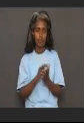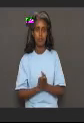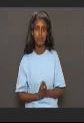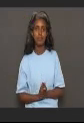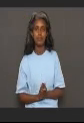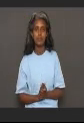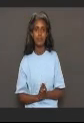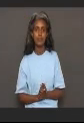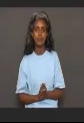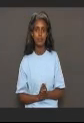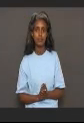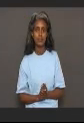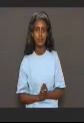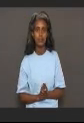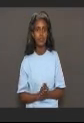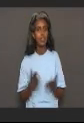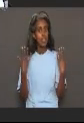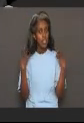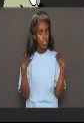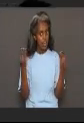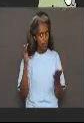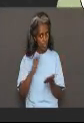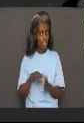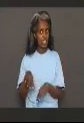Let's get back to our lesson.